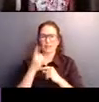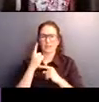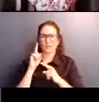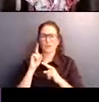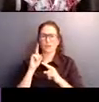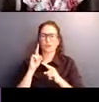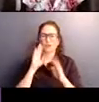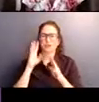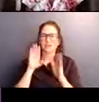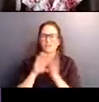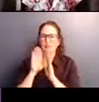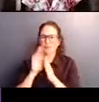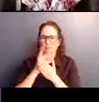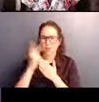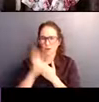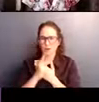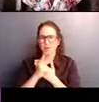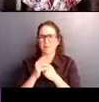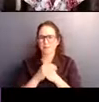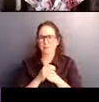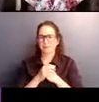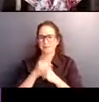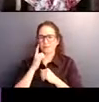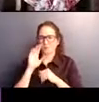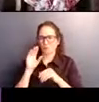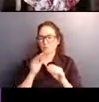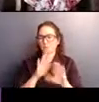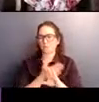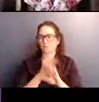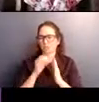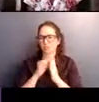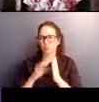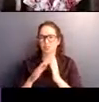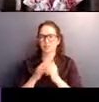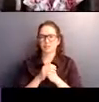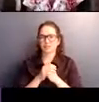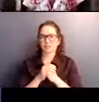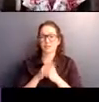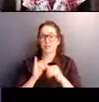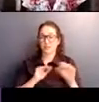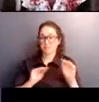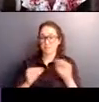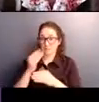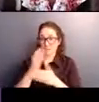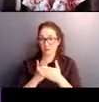developmental program for your music students. And the movement component, one of the